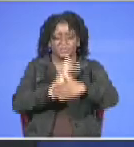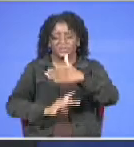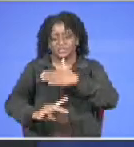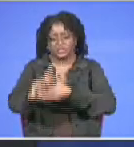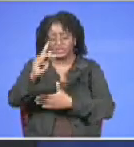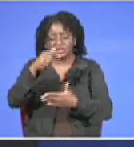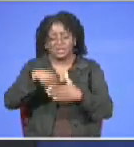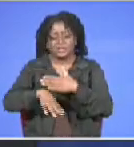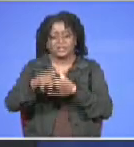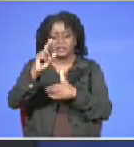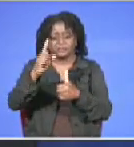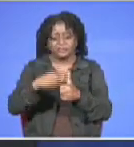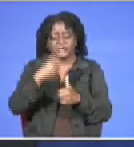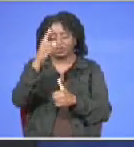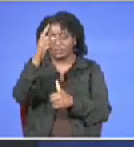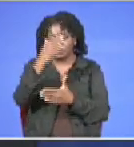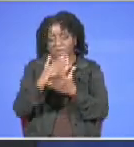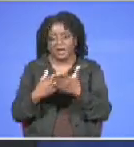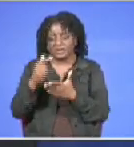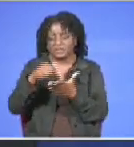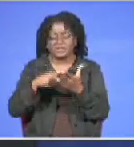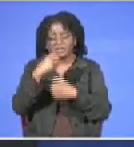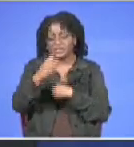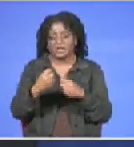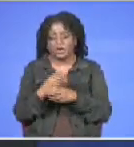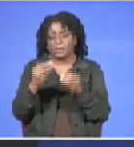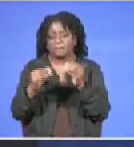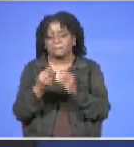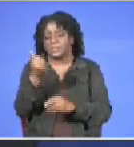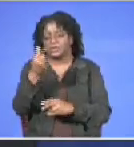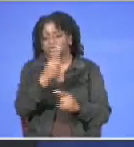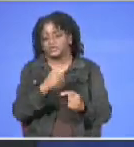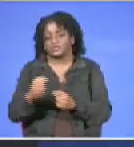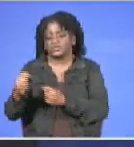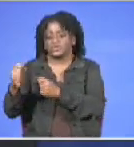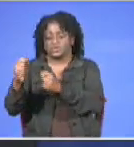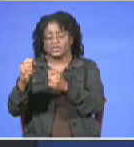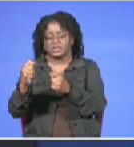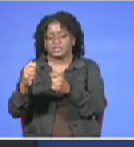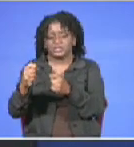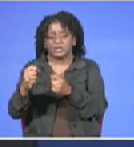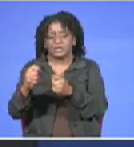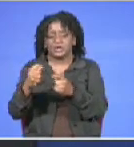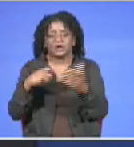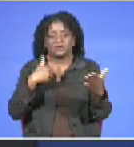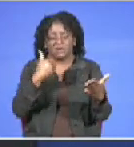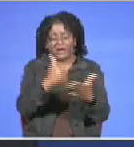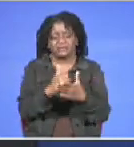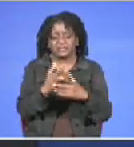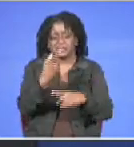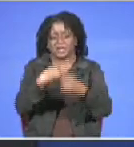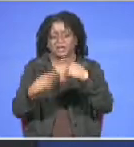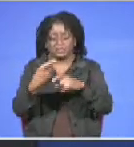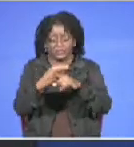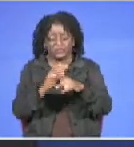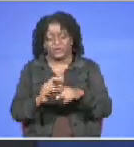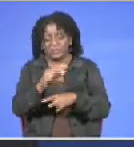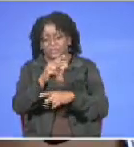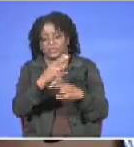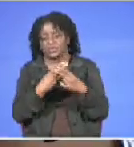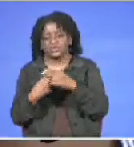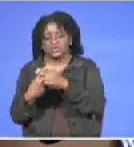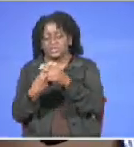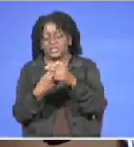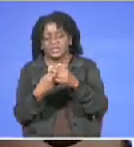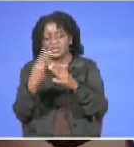numbers originate from the U.S., and officials are optimistic about the 2019 numbers. But right